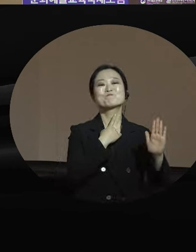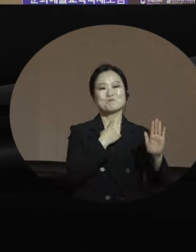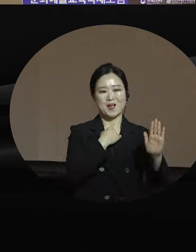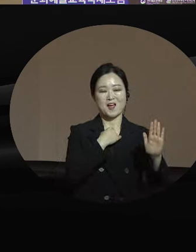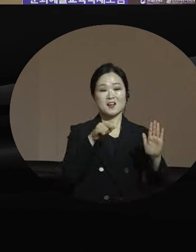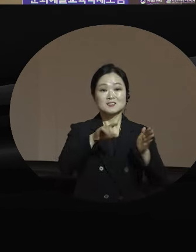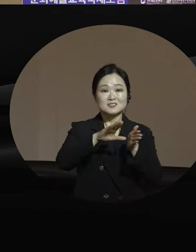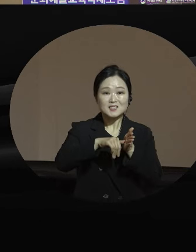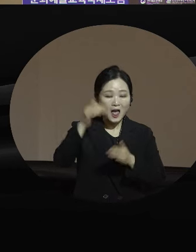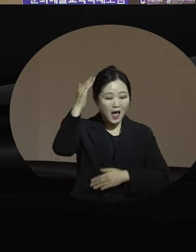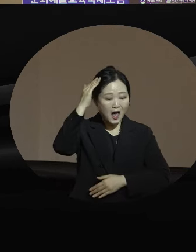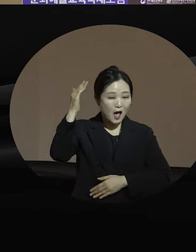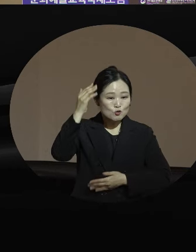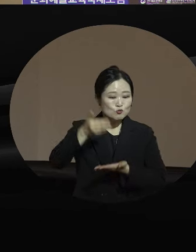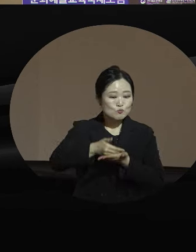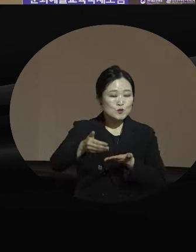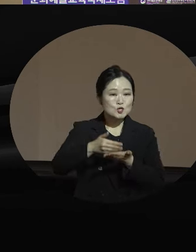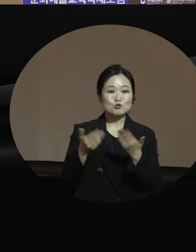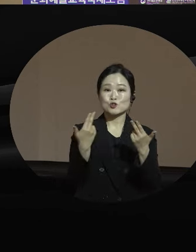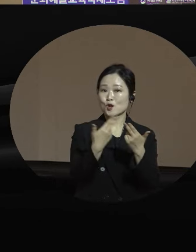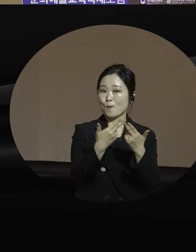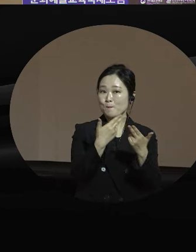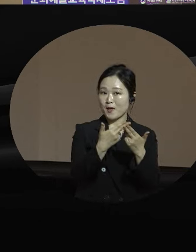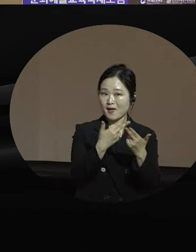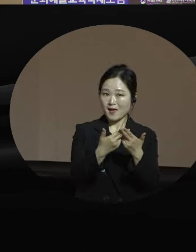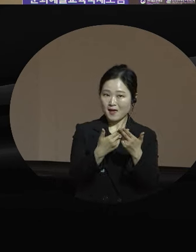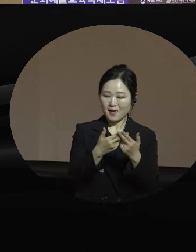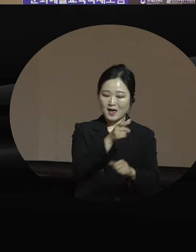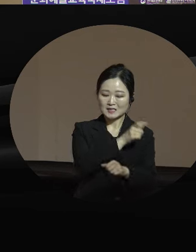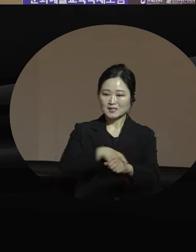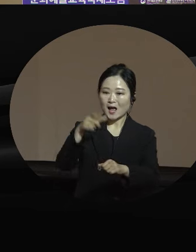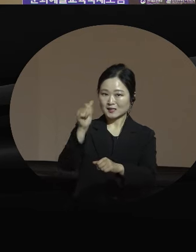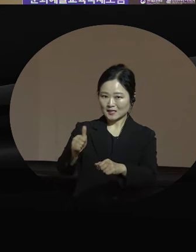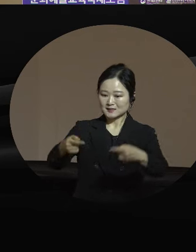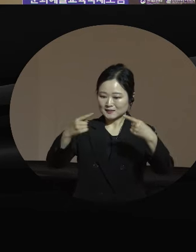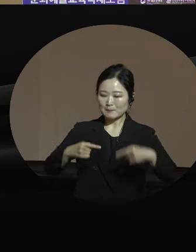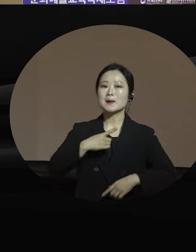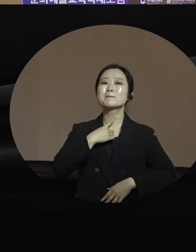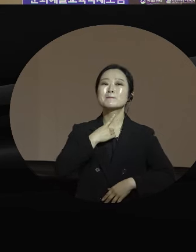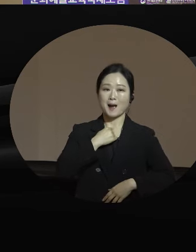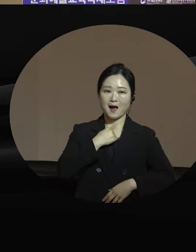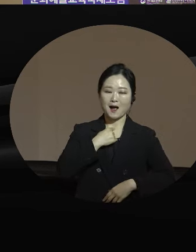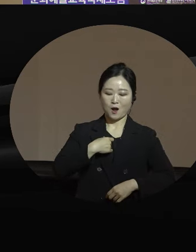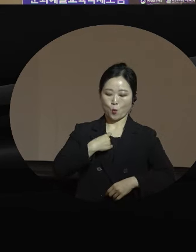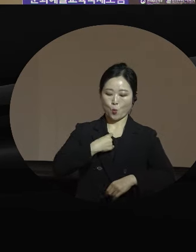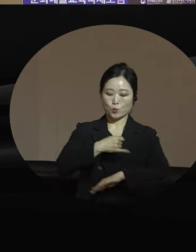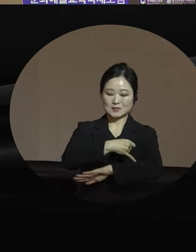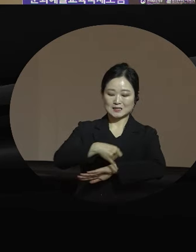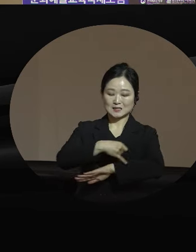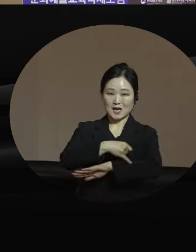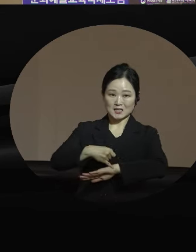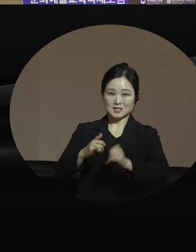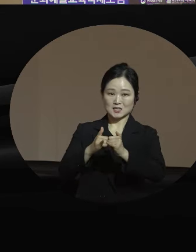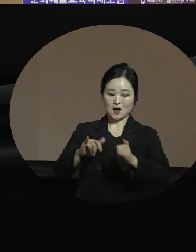Sea Sambong, to participate and share their experiences in Mongolian audience.